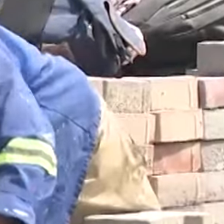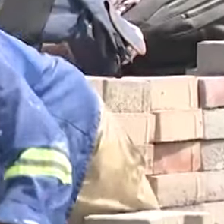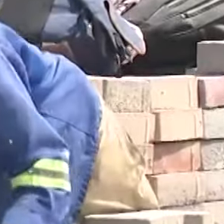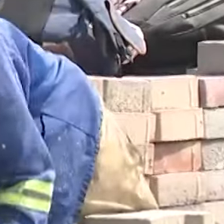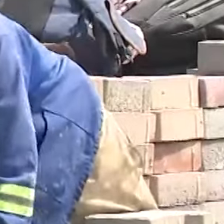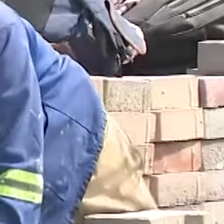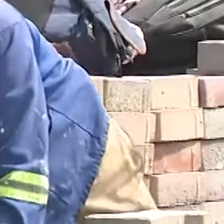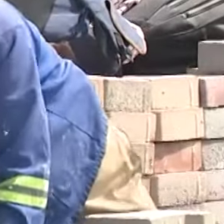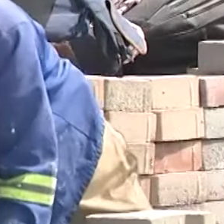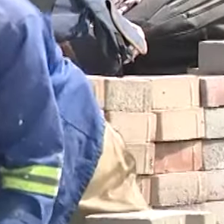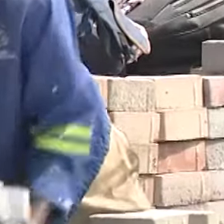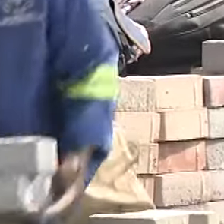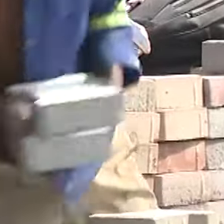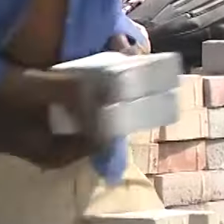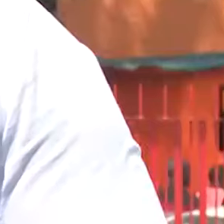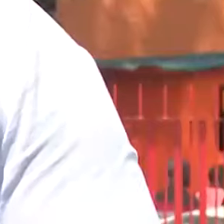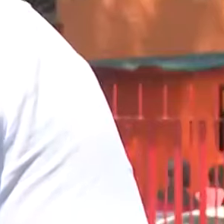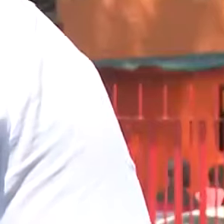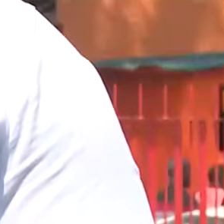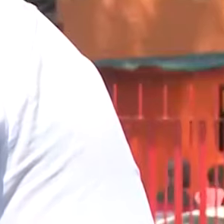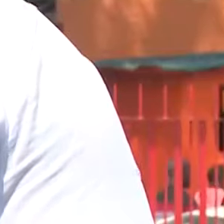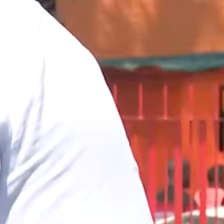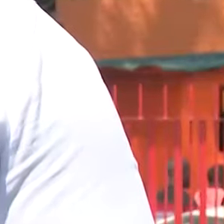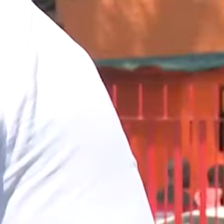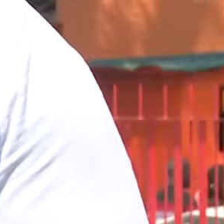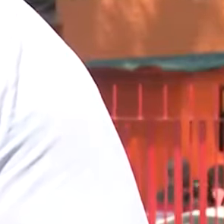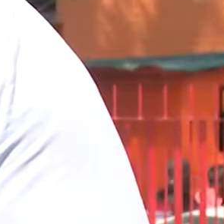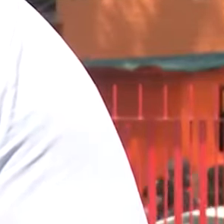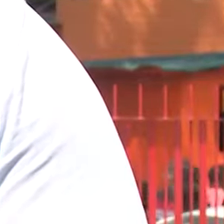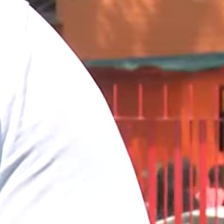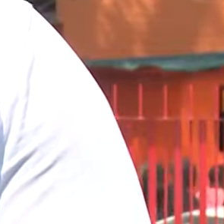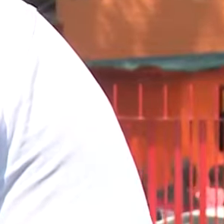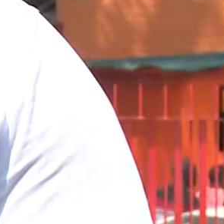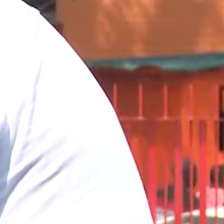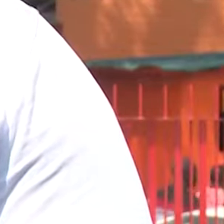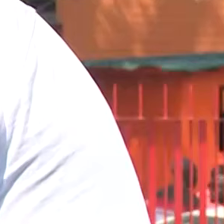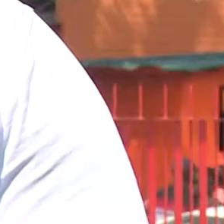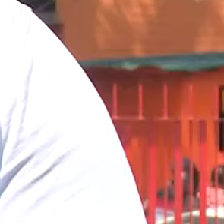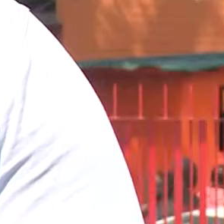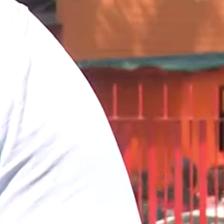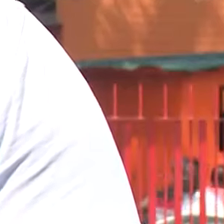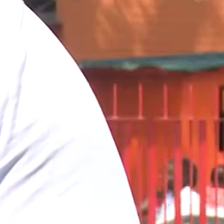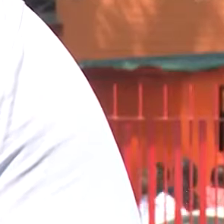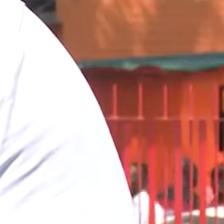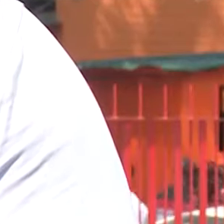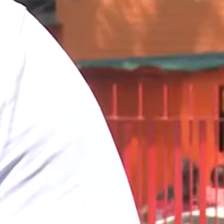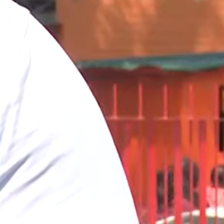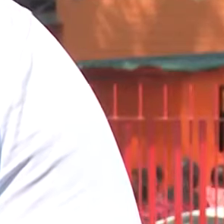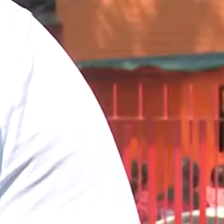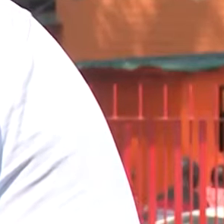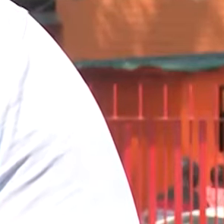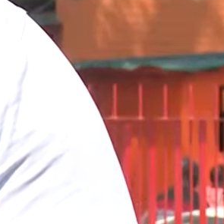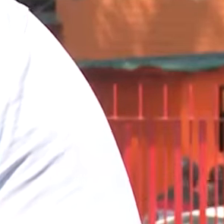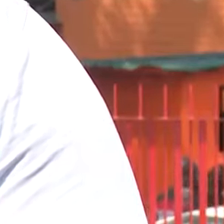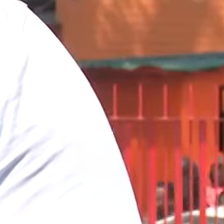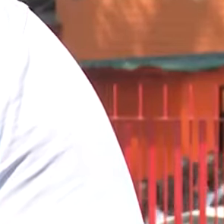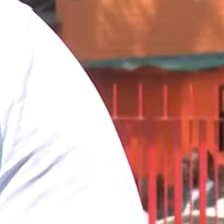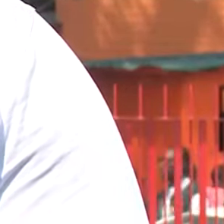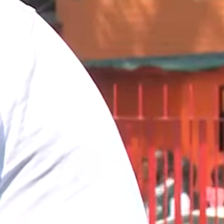final touches ahead of the opening. We have recipients of those business loans. Well, let me just say we have some of those